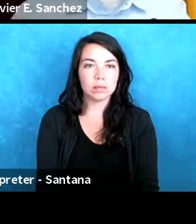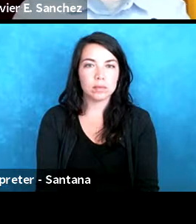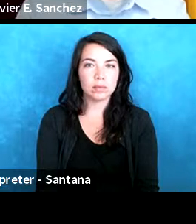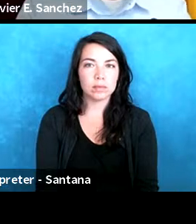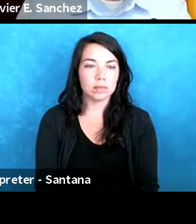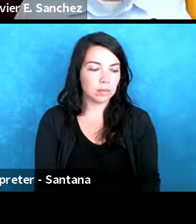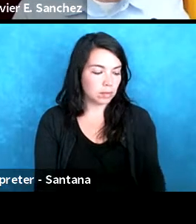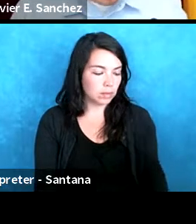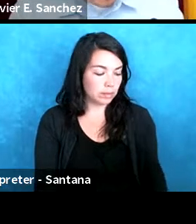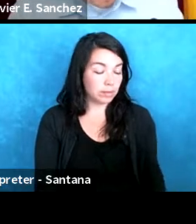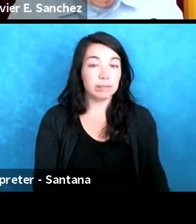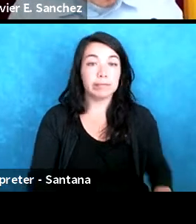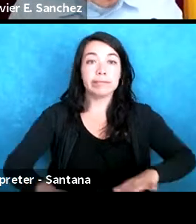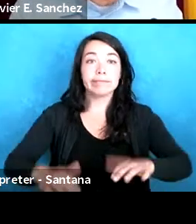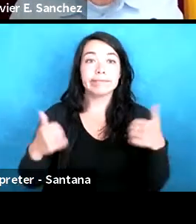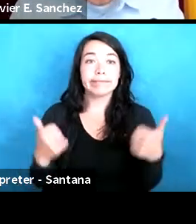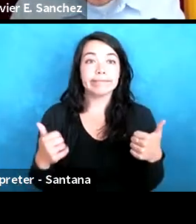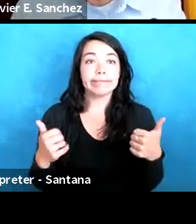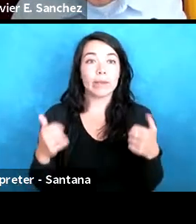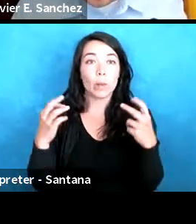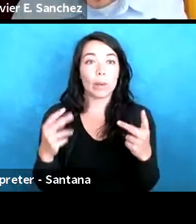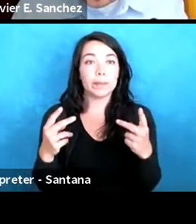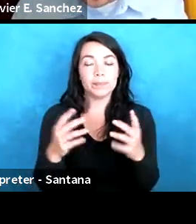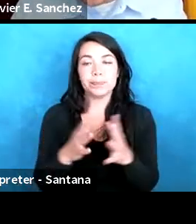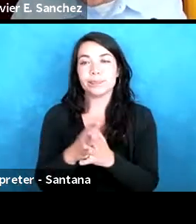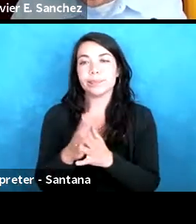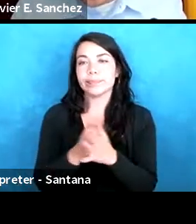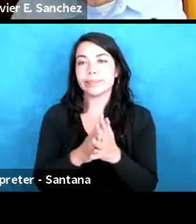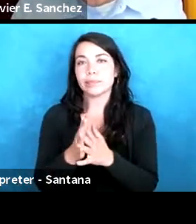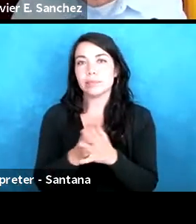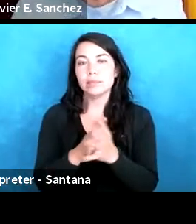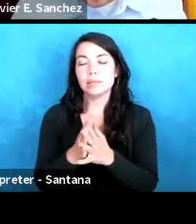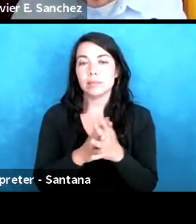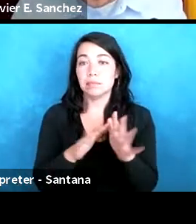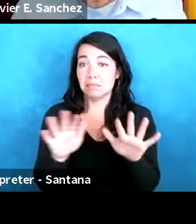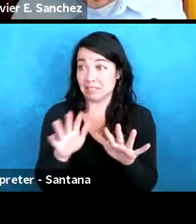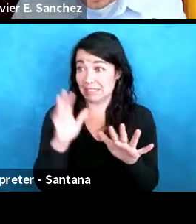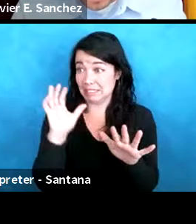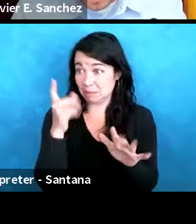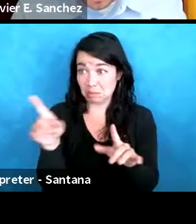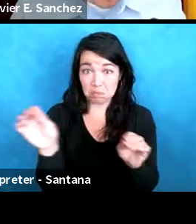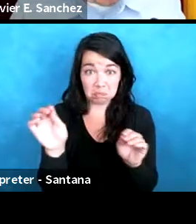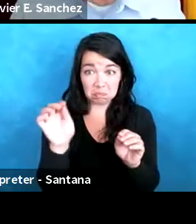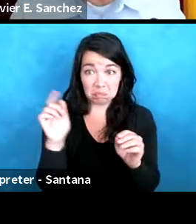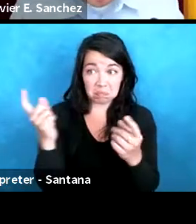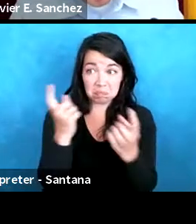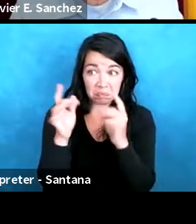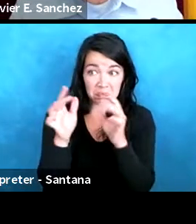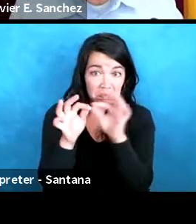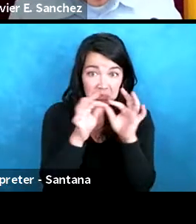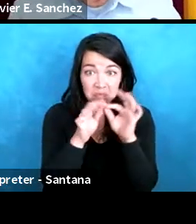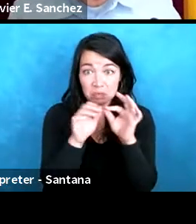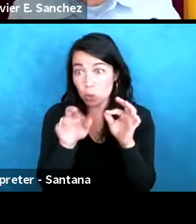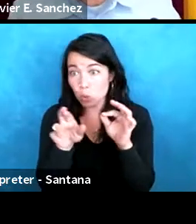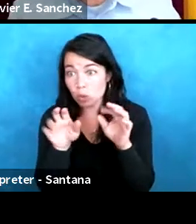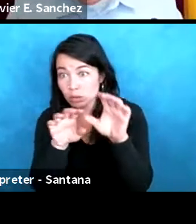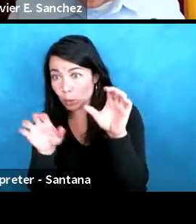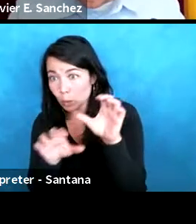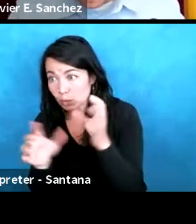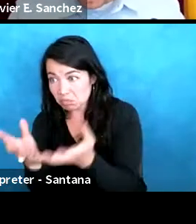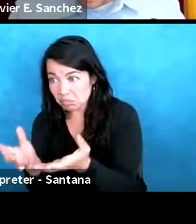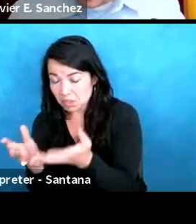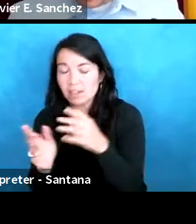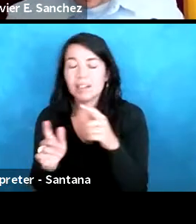All right, very well. Seeing none and seeing no one approaching either the podium nor anybody in the visual world, we'll